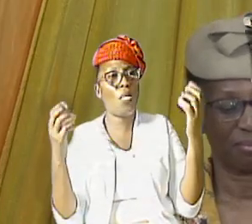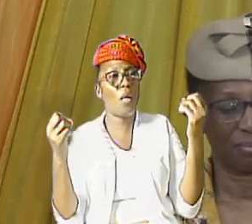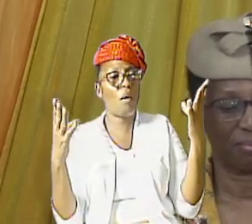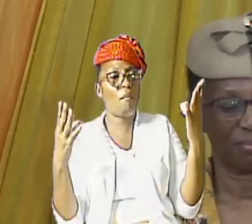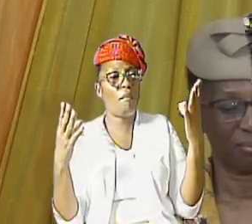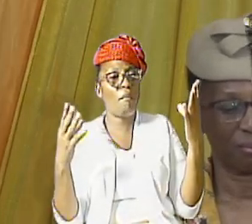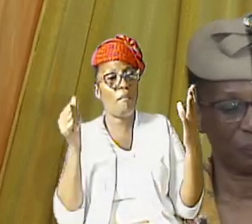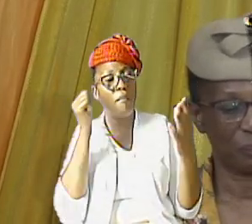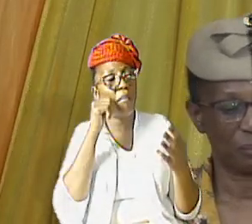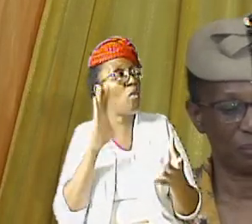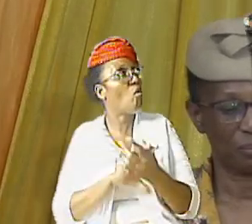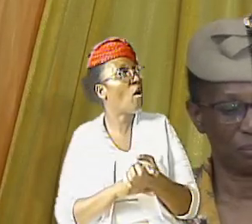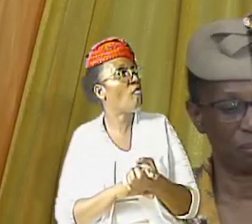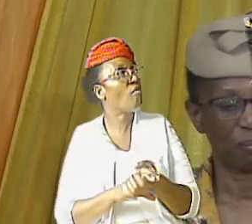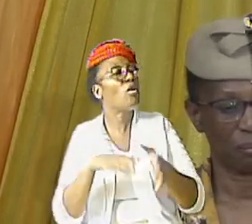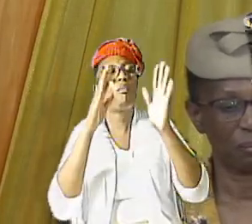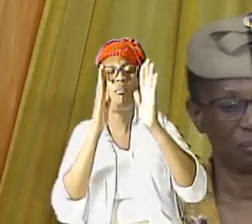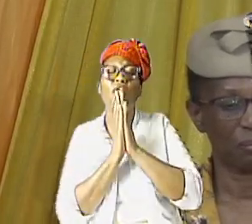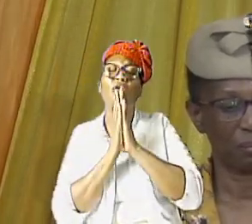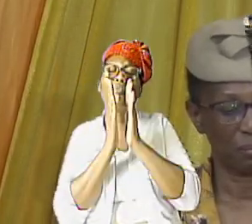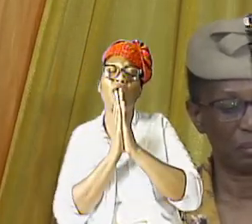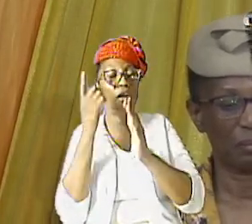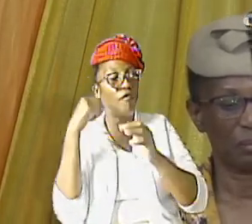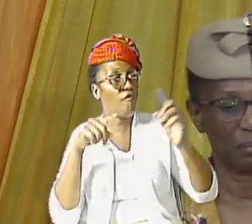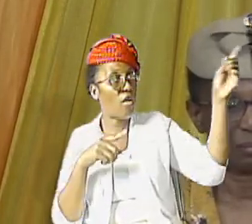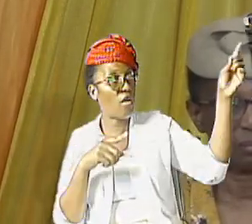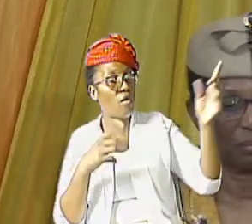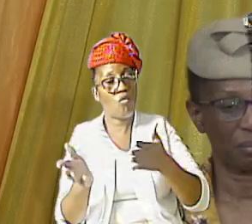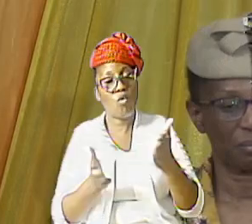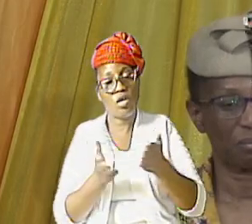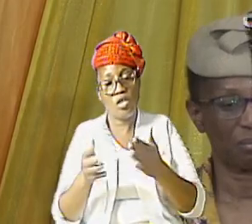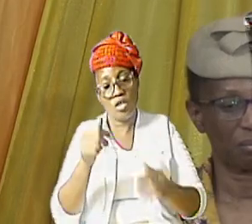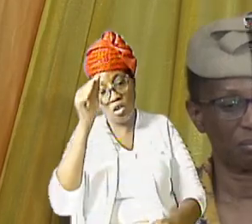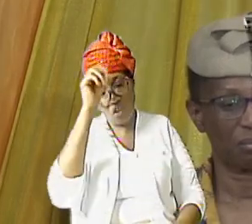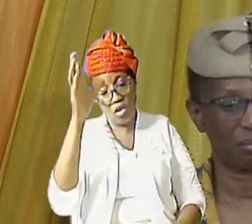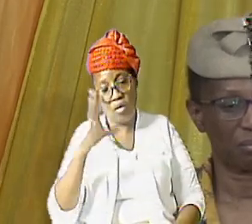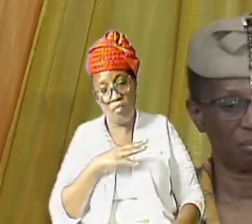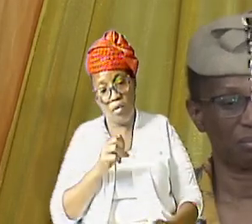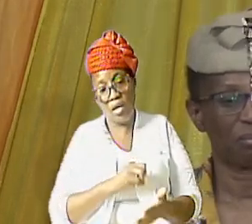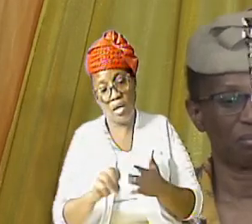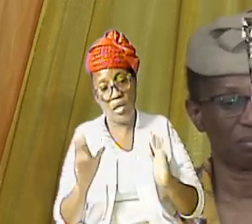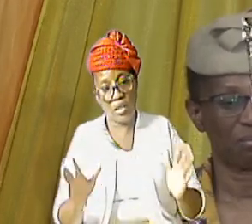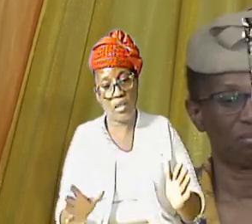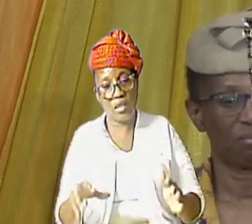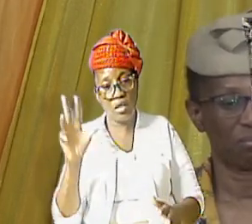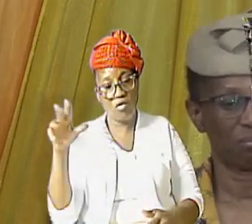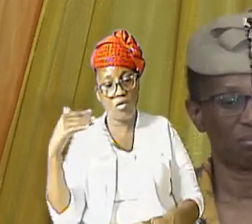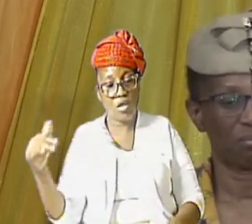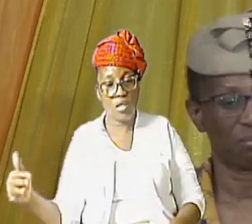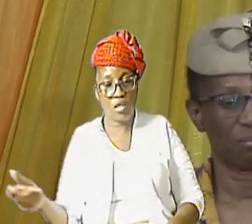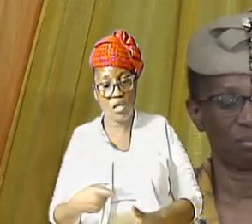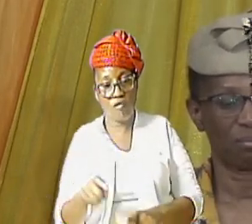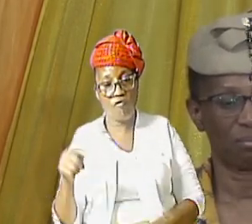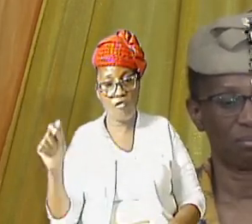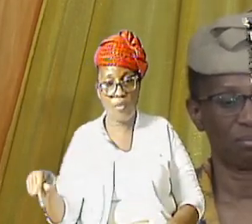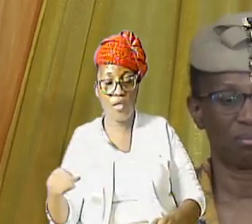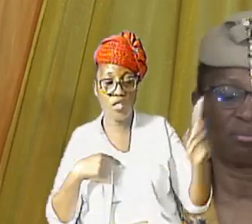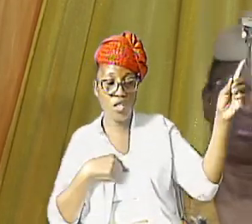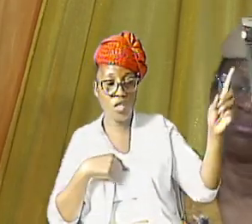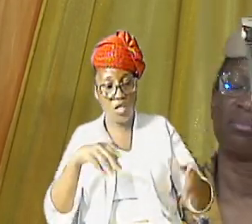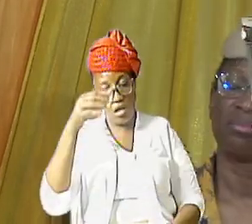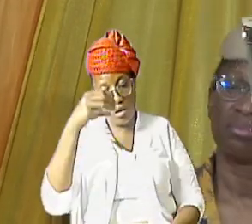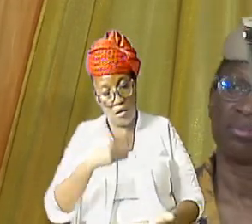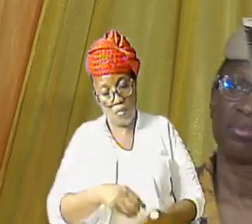brother. My wife and I has been praying for you. And what I want to share with you, men and brethren, three things from this. One, what I